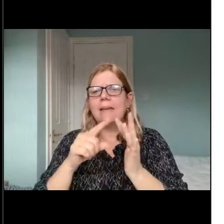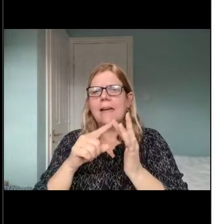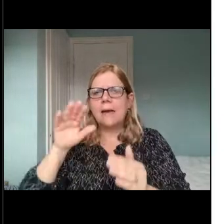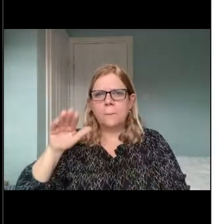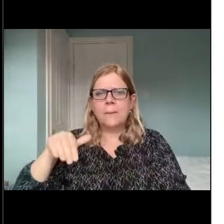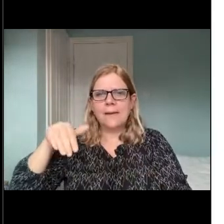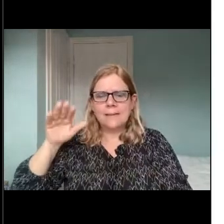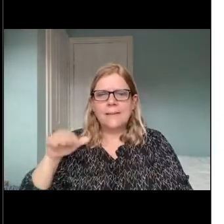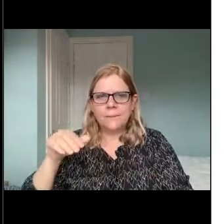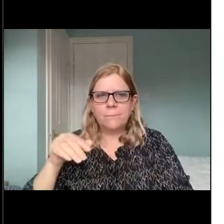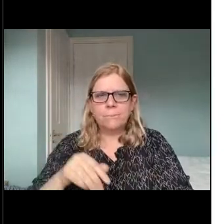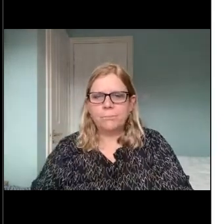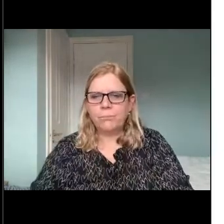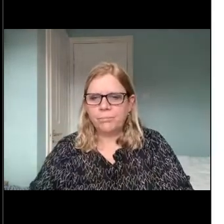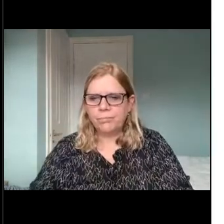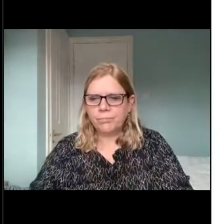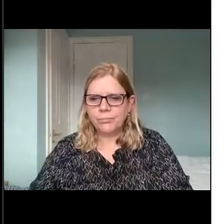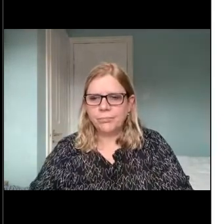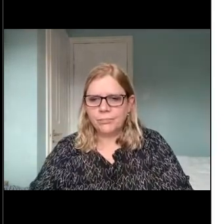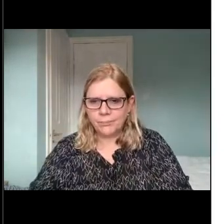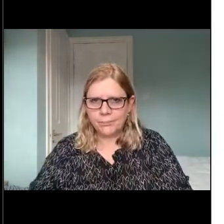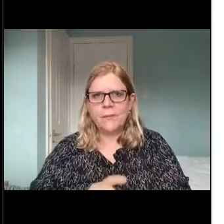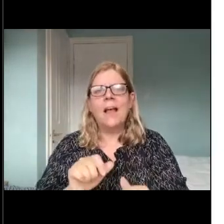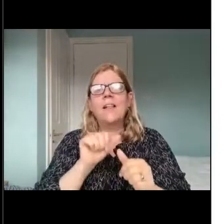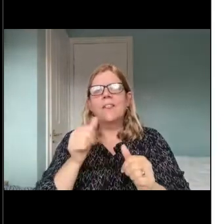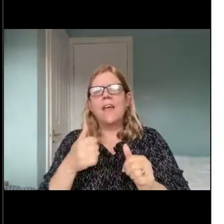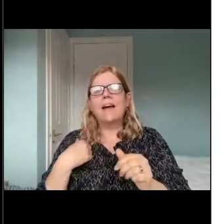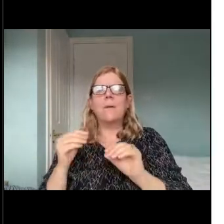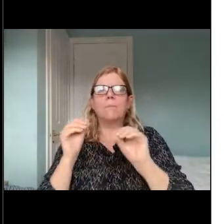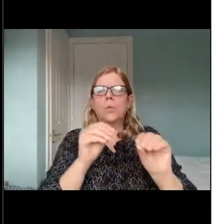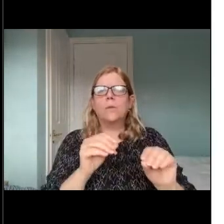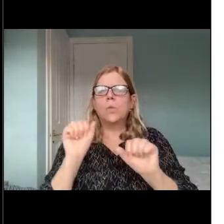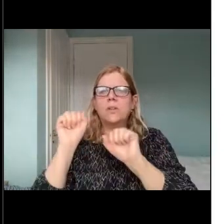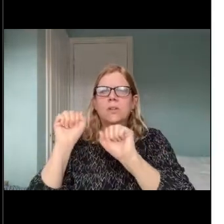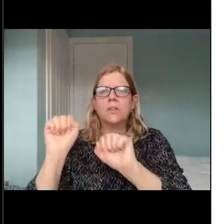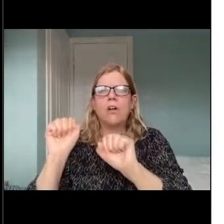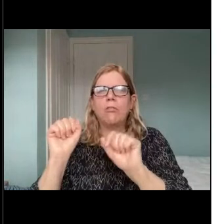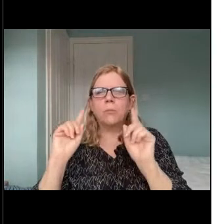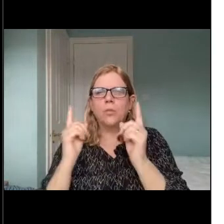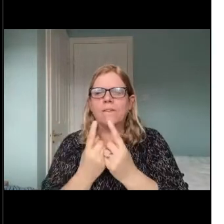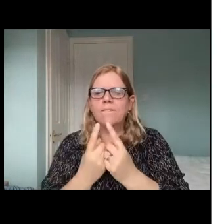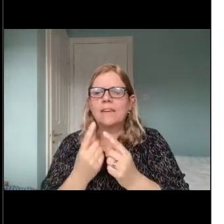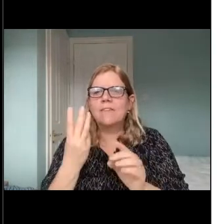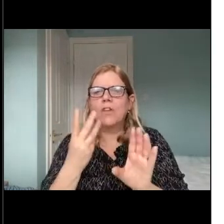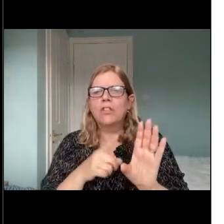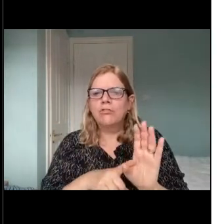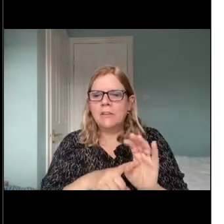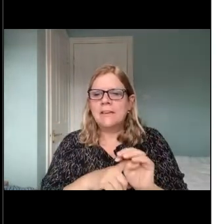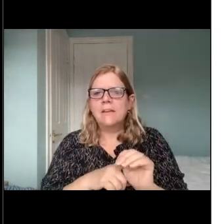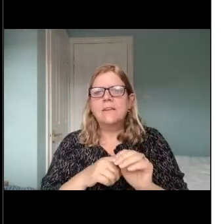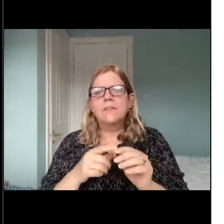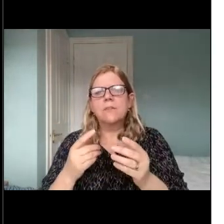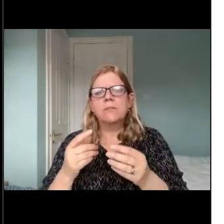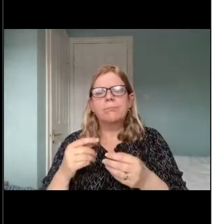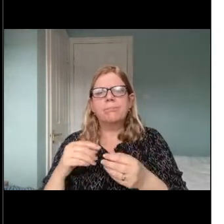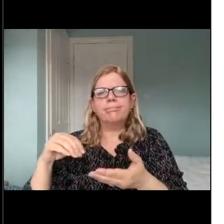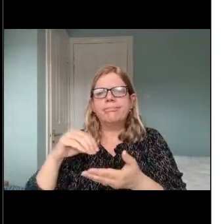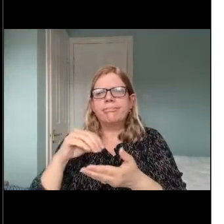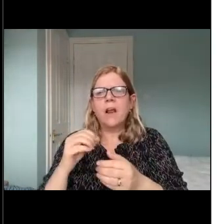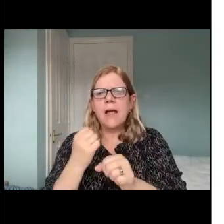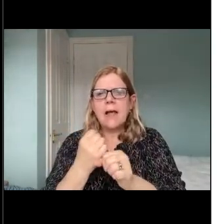years. And that was with ICI, with paint. Then I moved to Durham University for